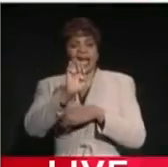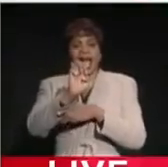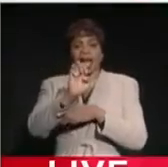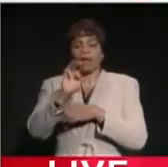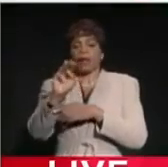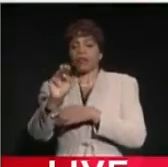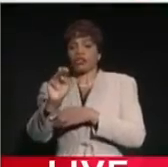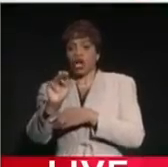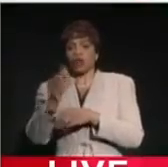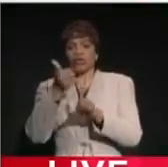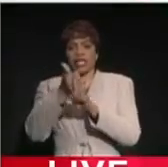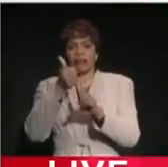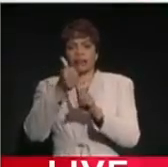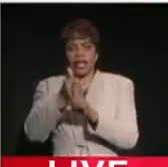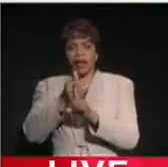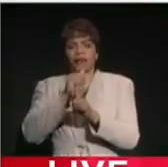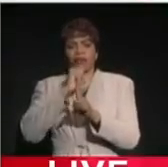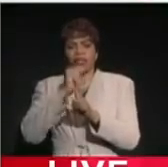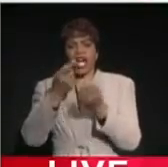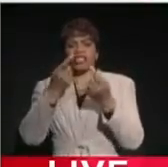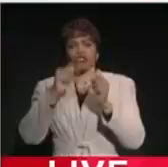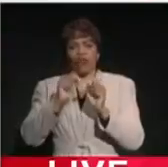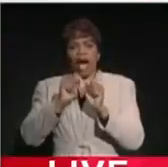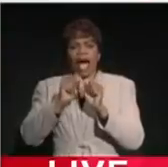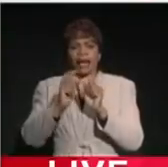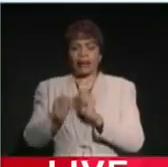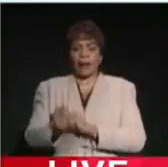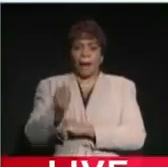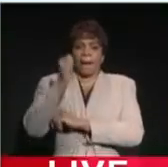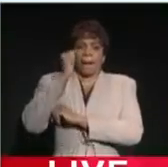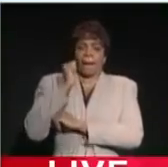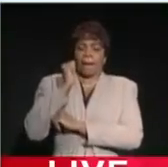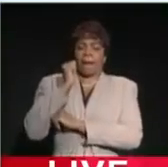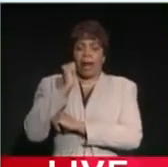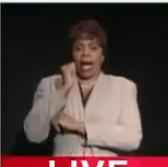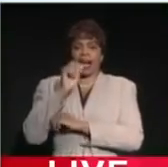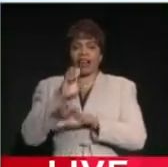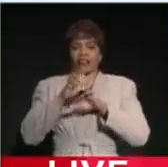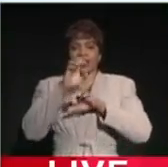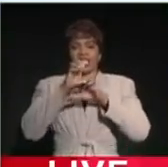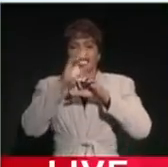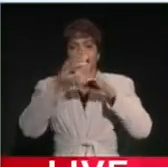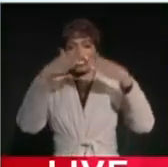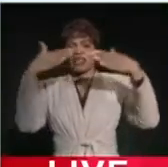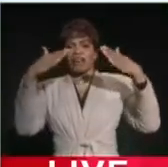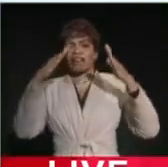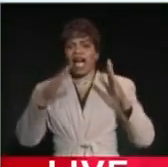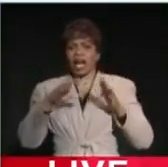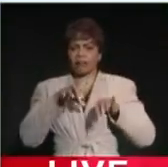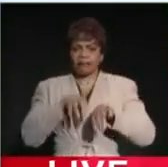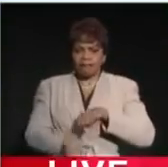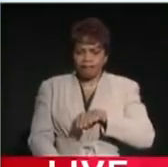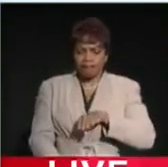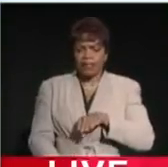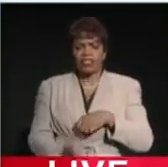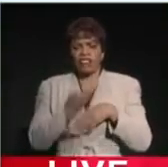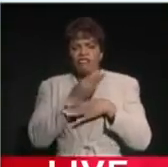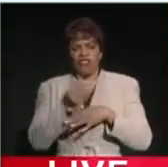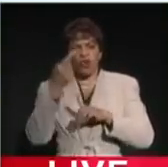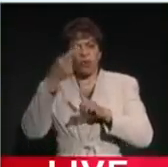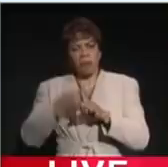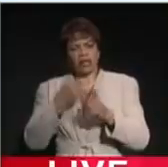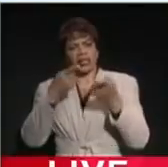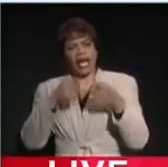been climbing up the back stairs of a house and raping a six-year-old just a month ago. All I'm saying is